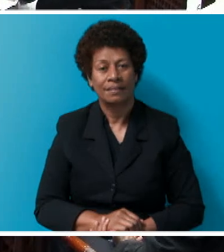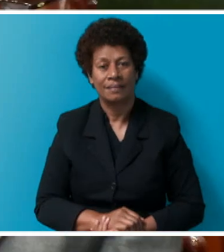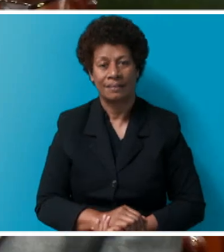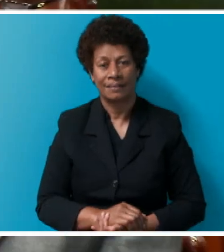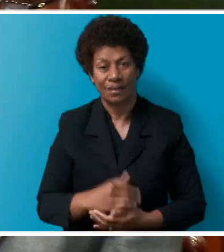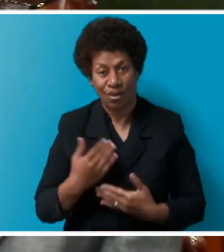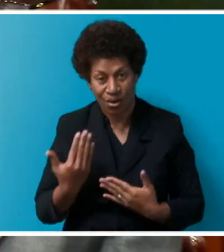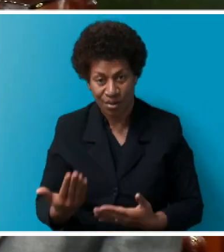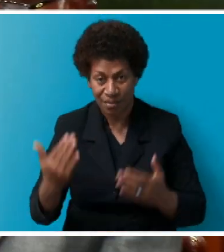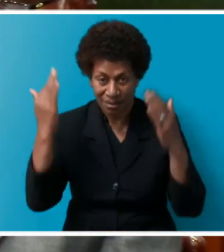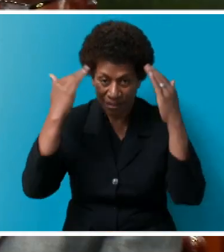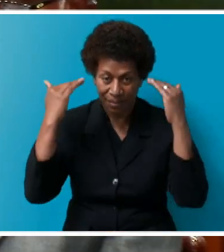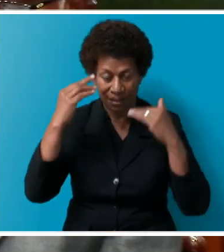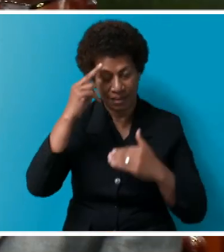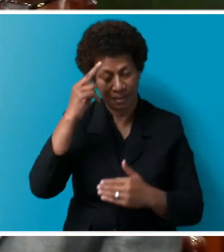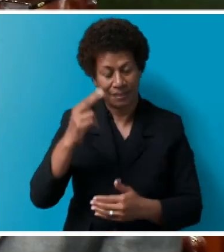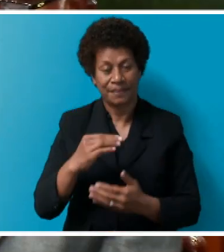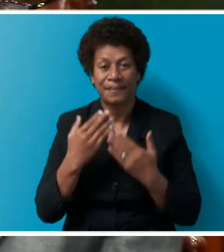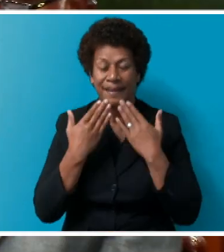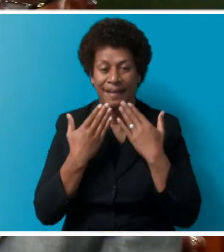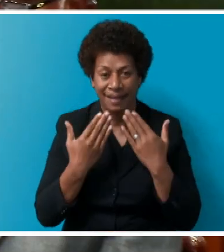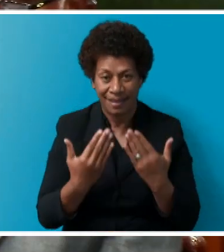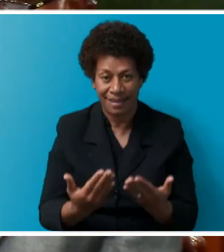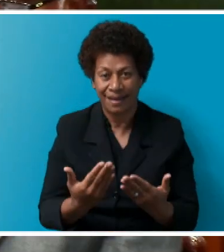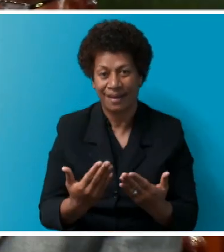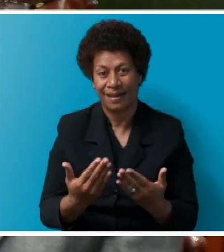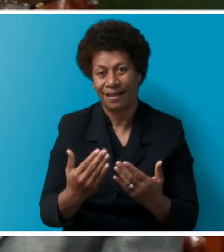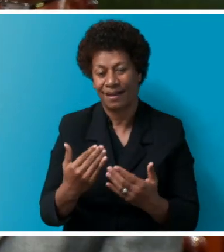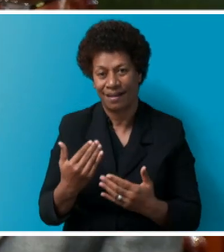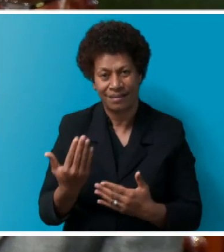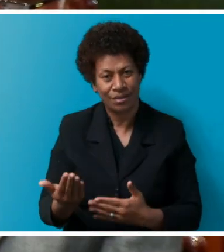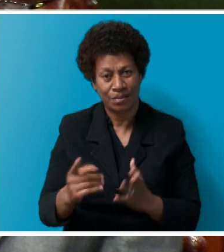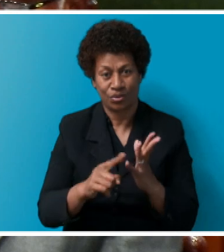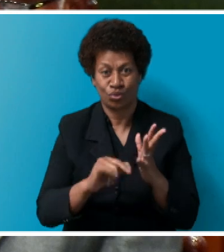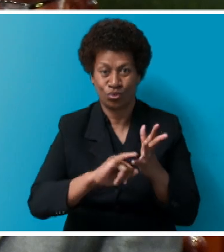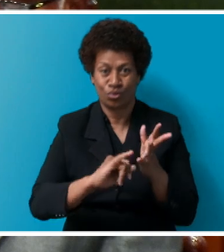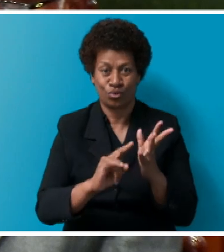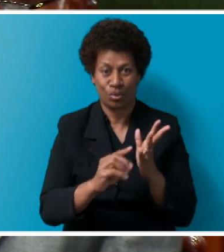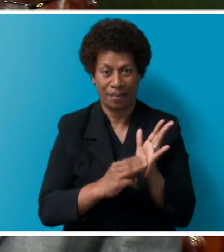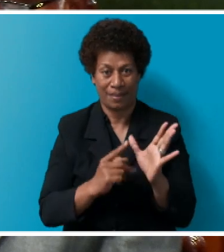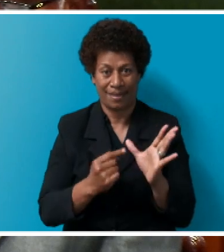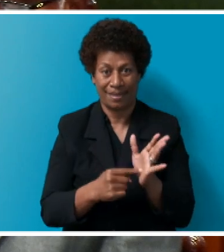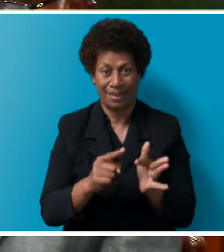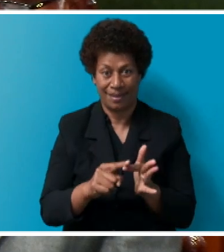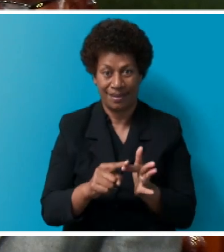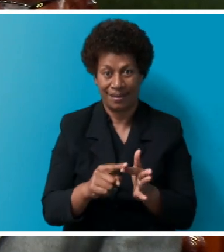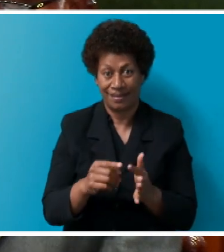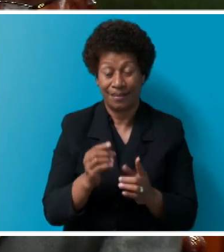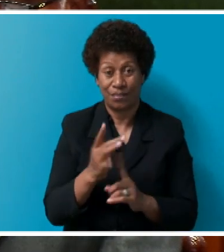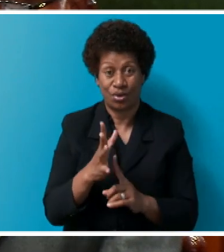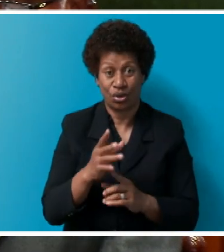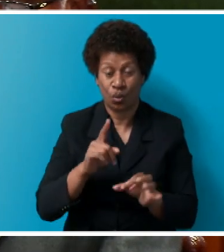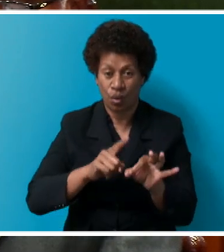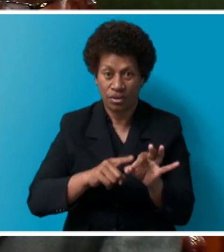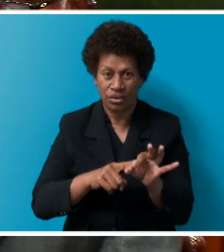The Honourable Speaker, sir, I thank Honourable Usmate for this important question and for the opportunity to address this